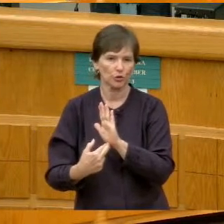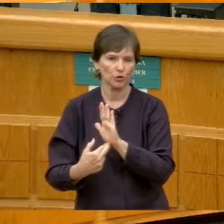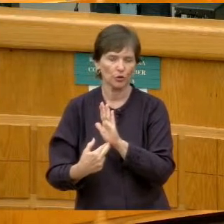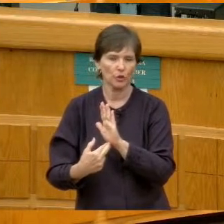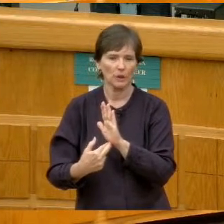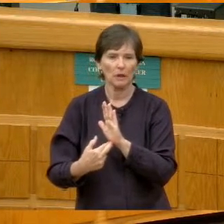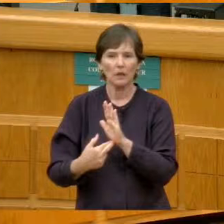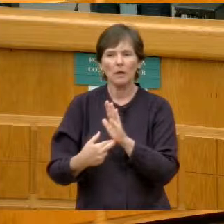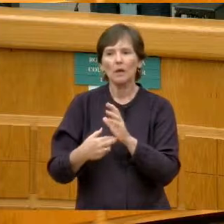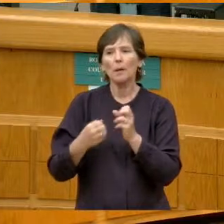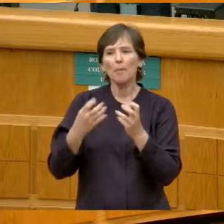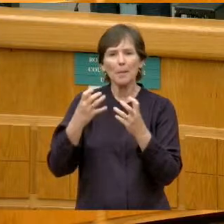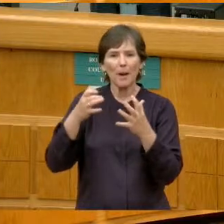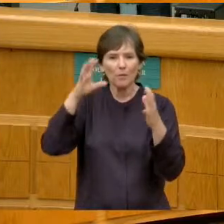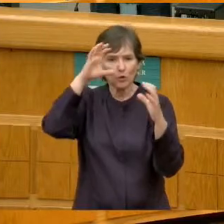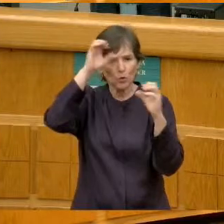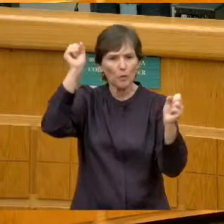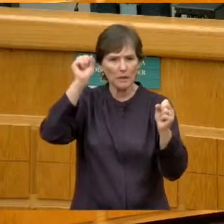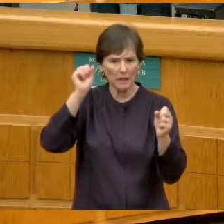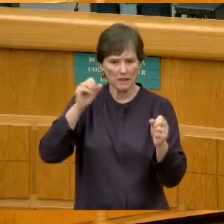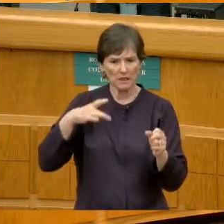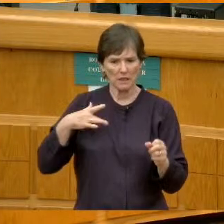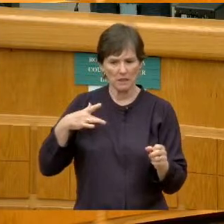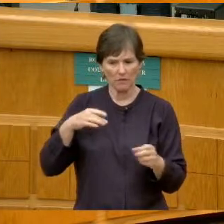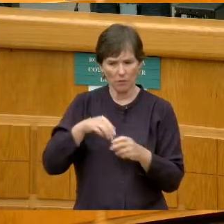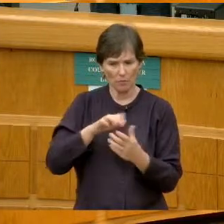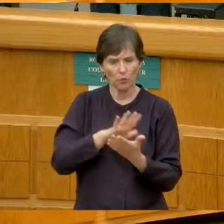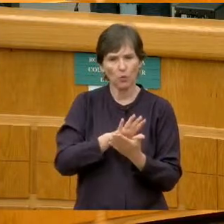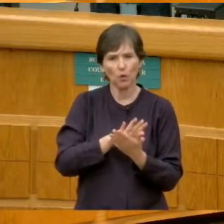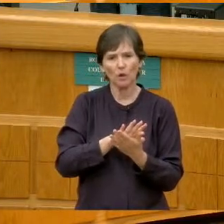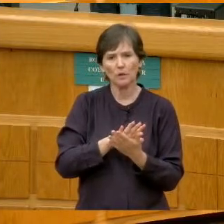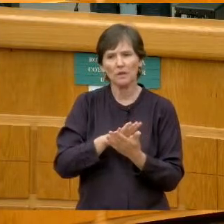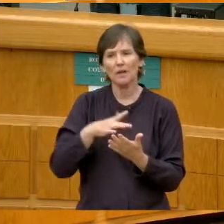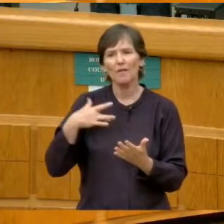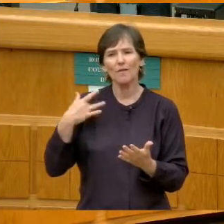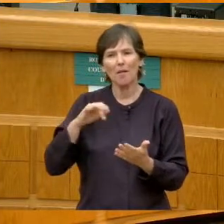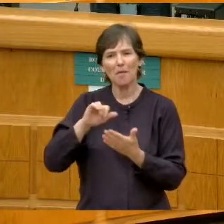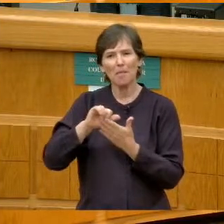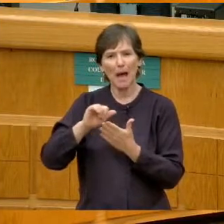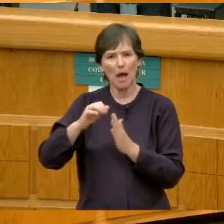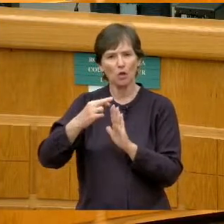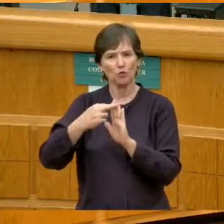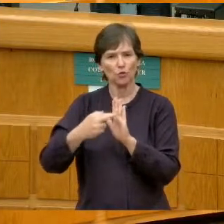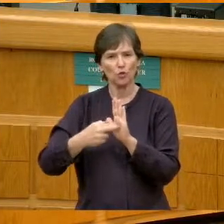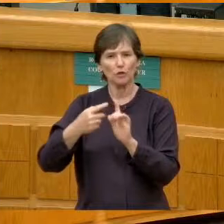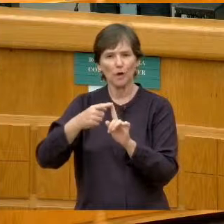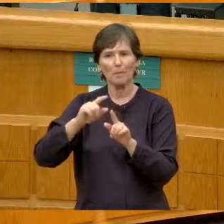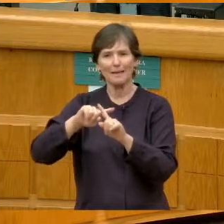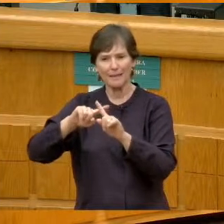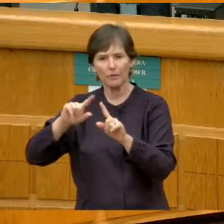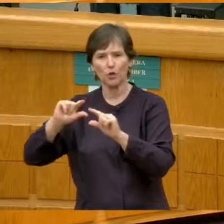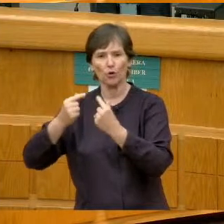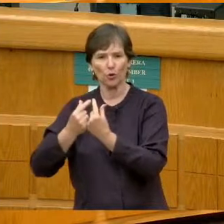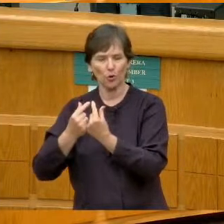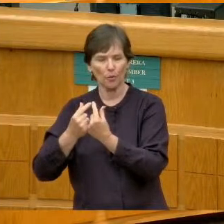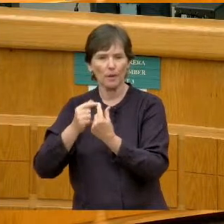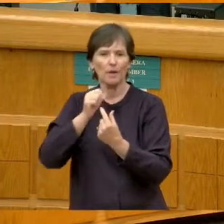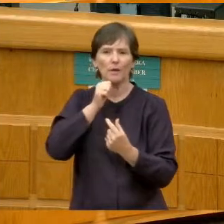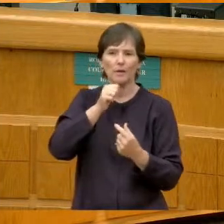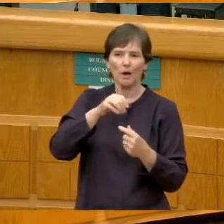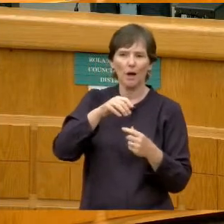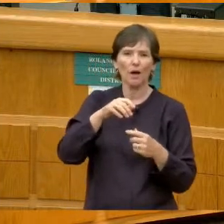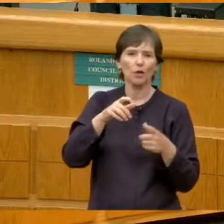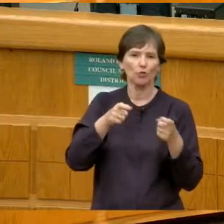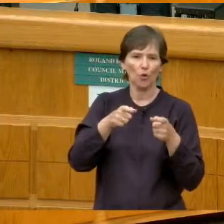of the superintendents felt that that is regulated by a different governing body, and so exclude it out of the